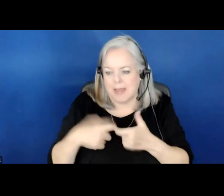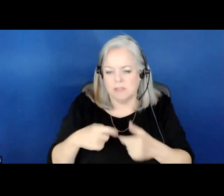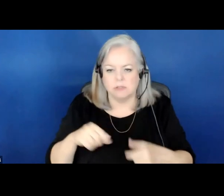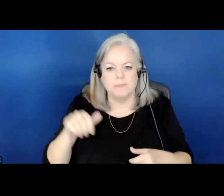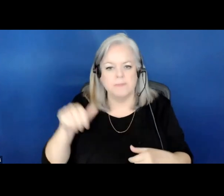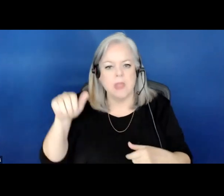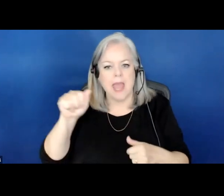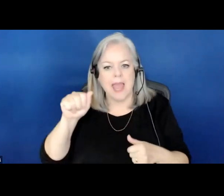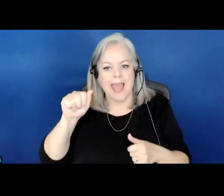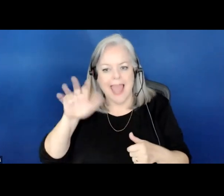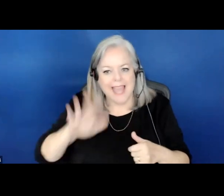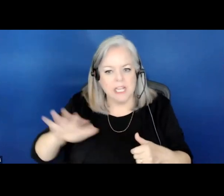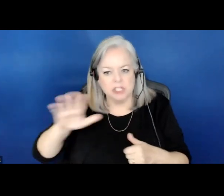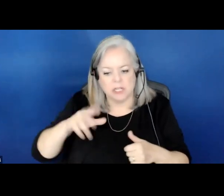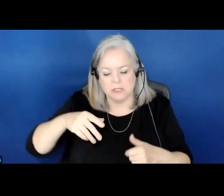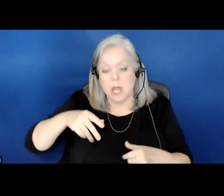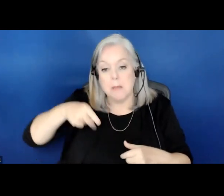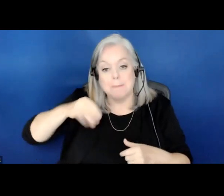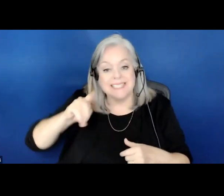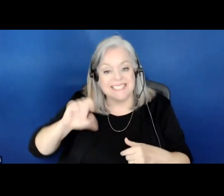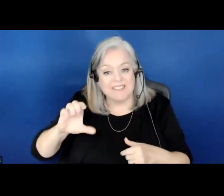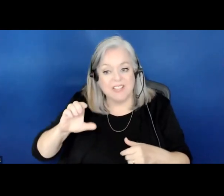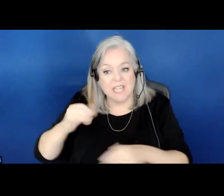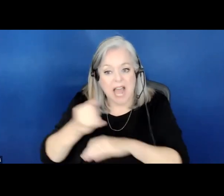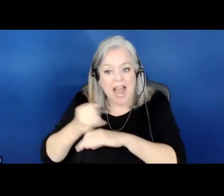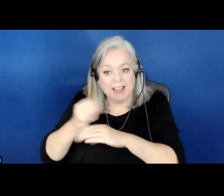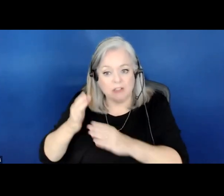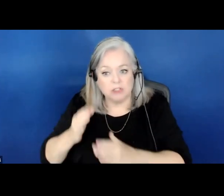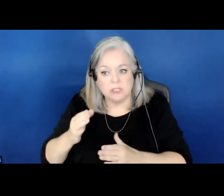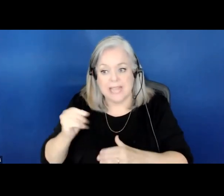Pacific Islanders, and Native Americans,